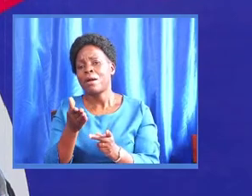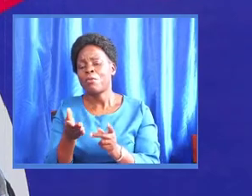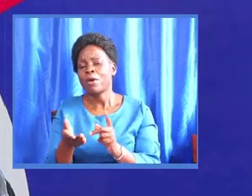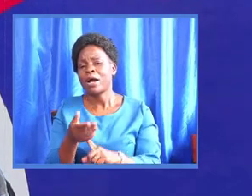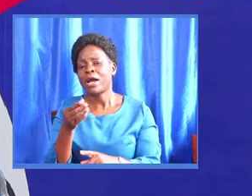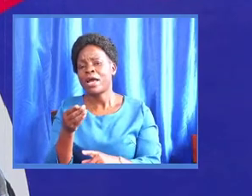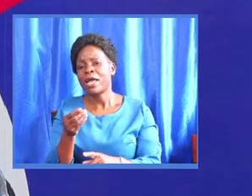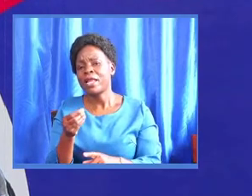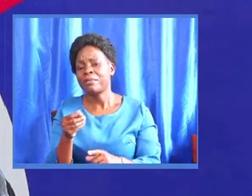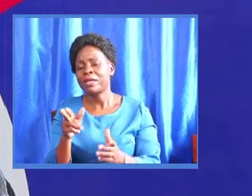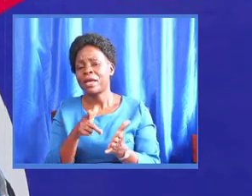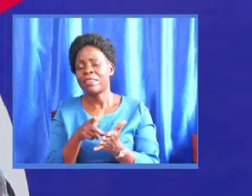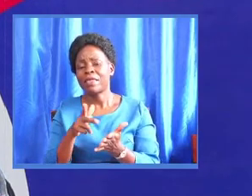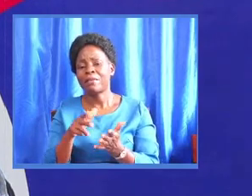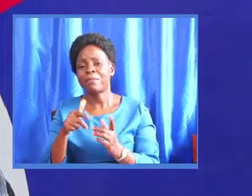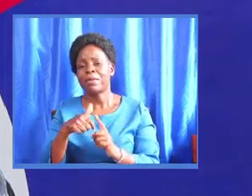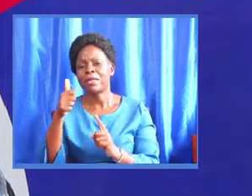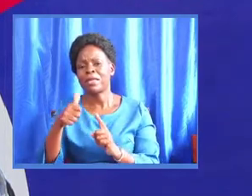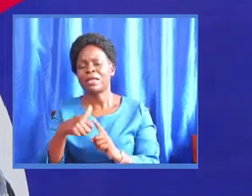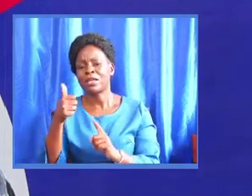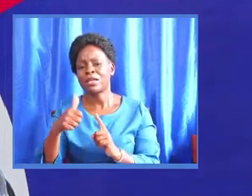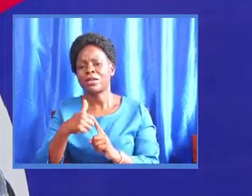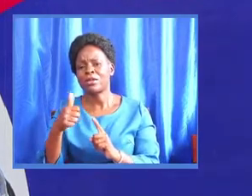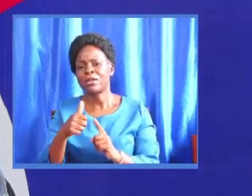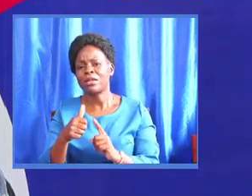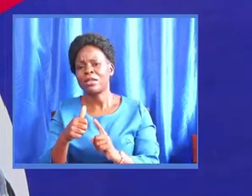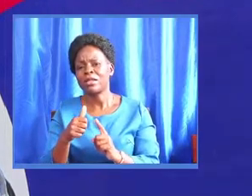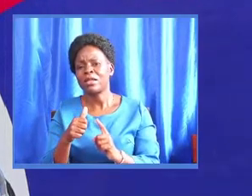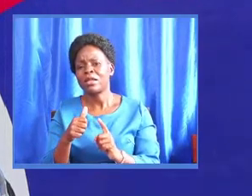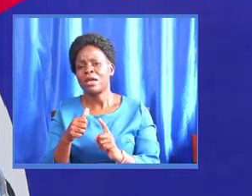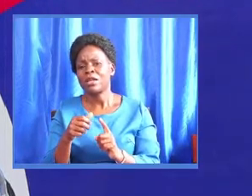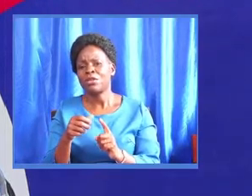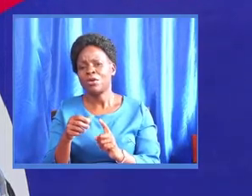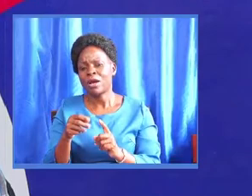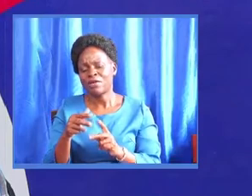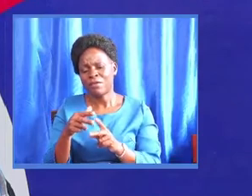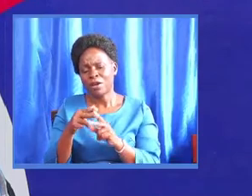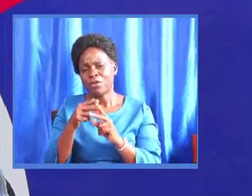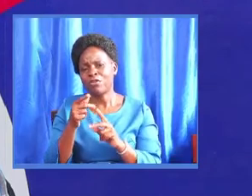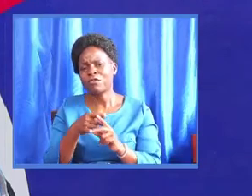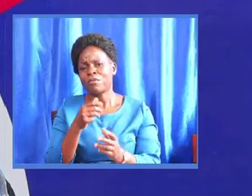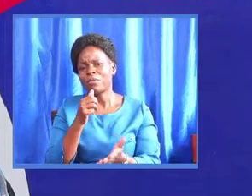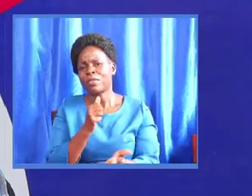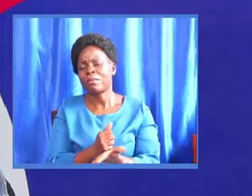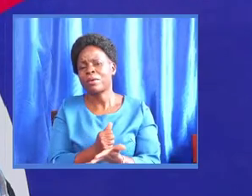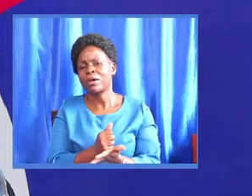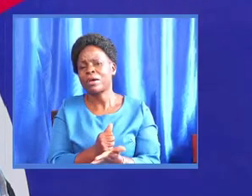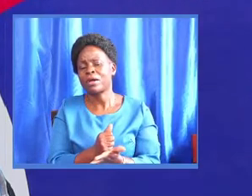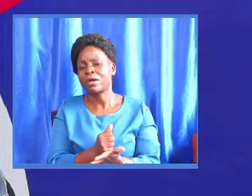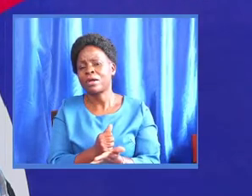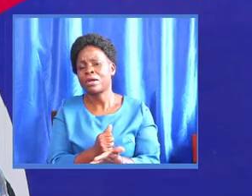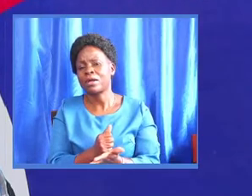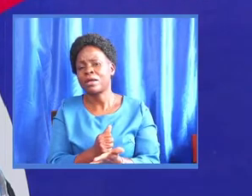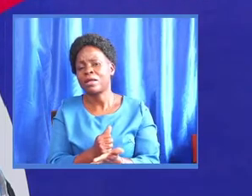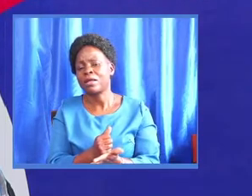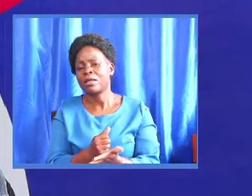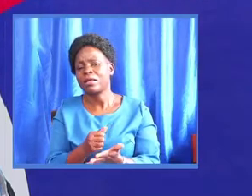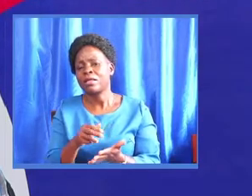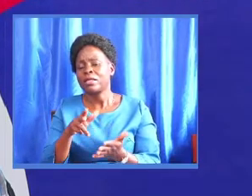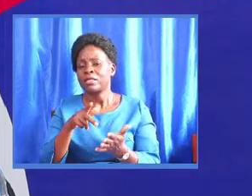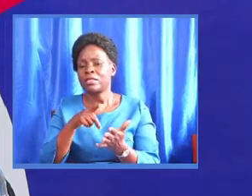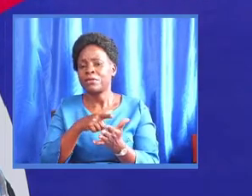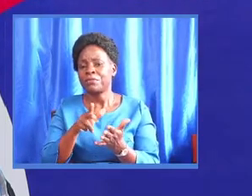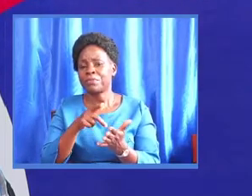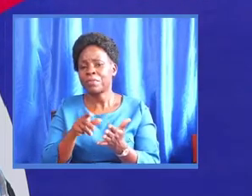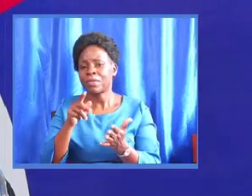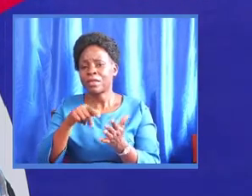earning money and they're paying rent, and you have a scheme from the bank which says that your repayment is equivalent to